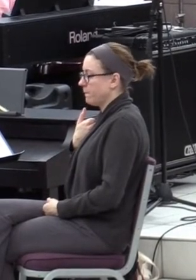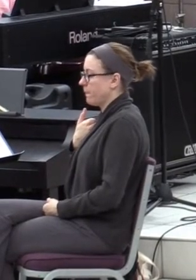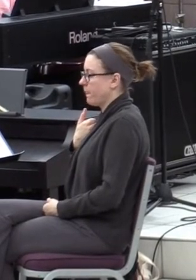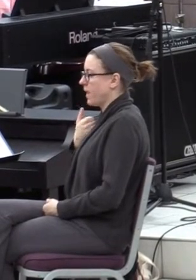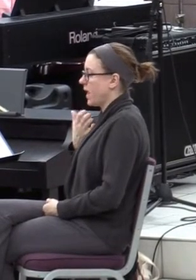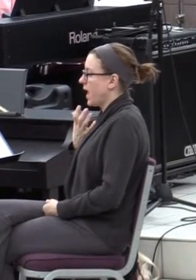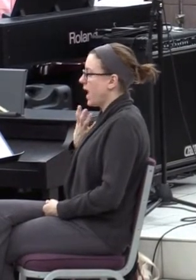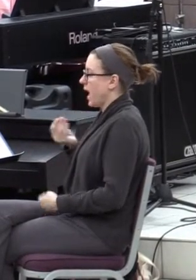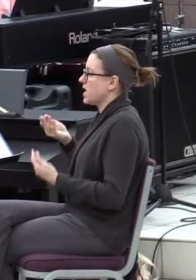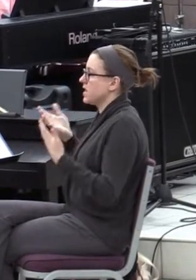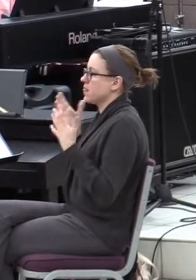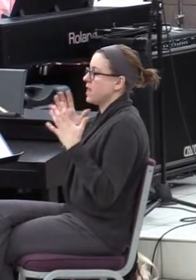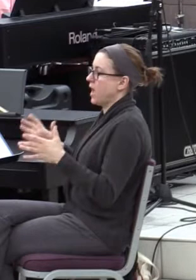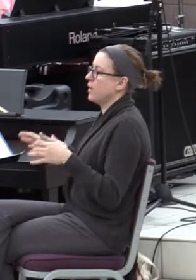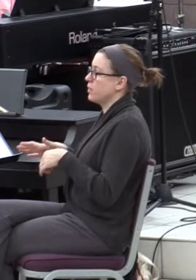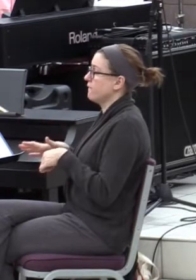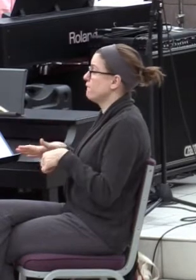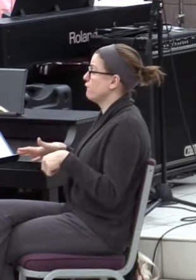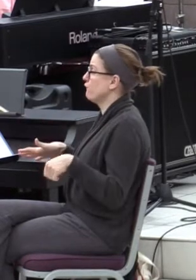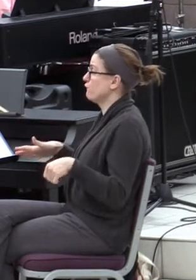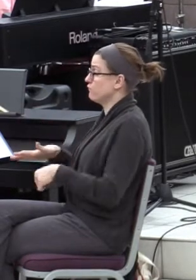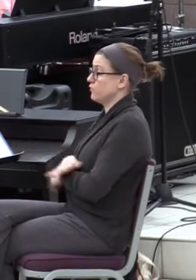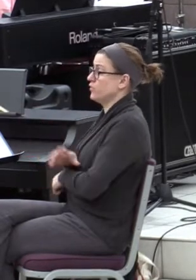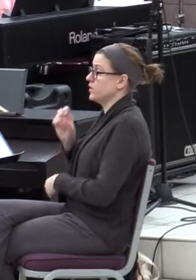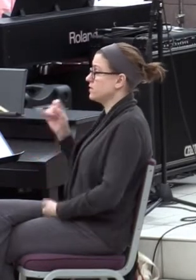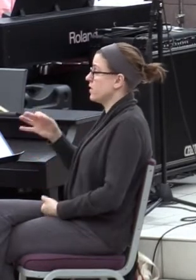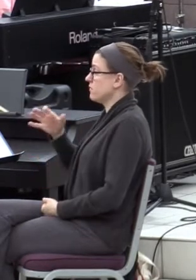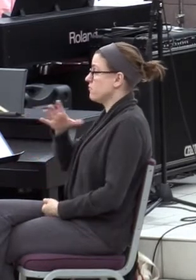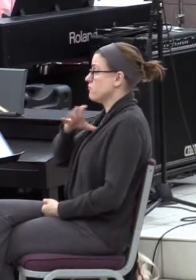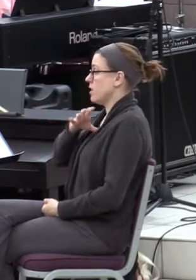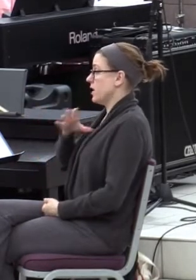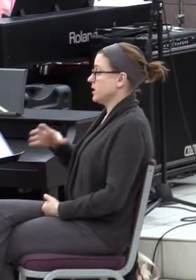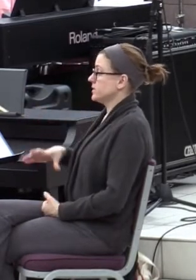allow the fullness of Christ